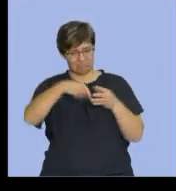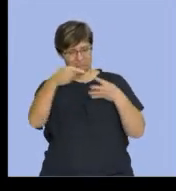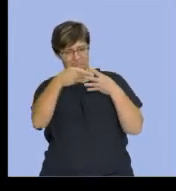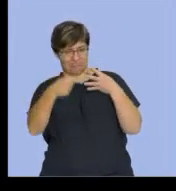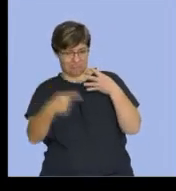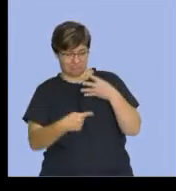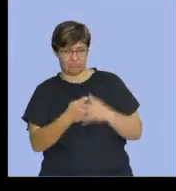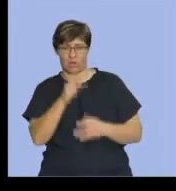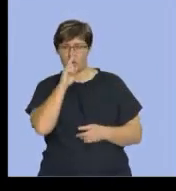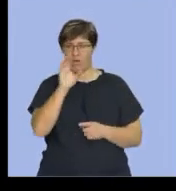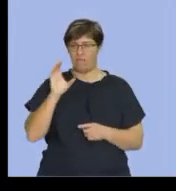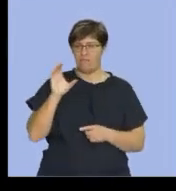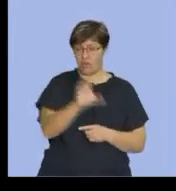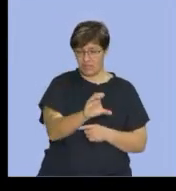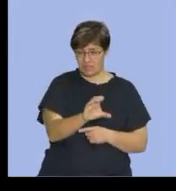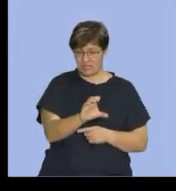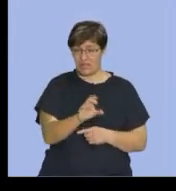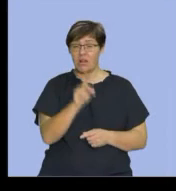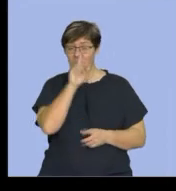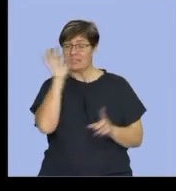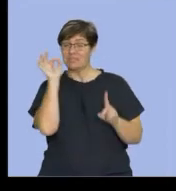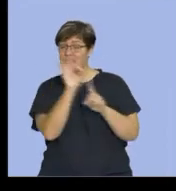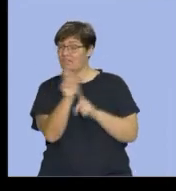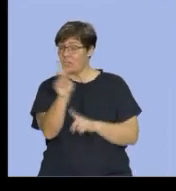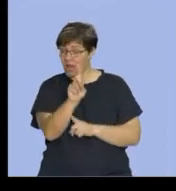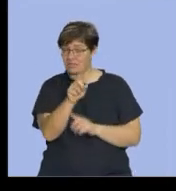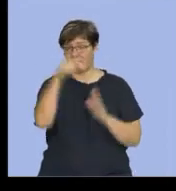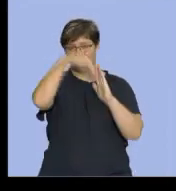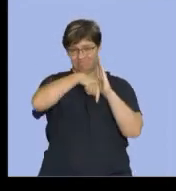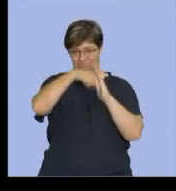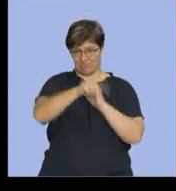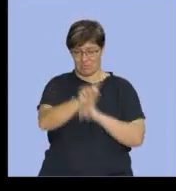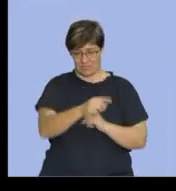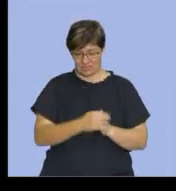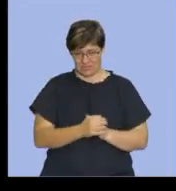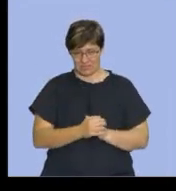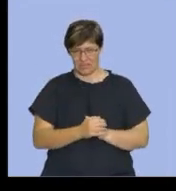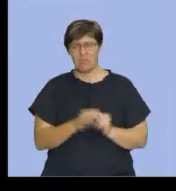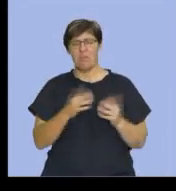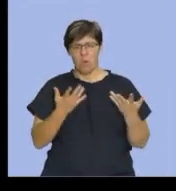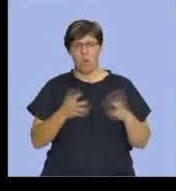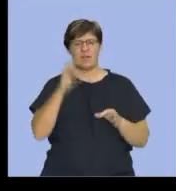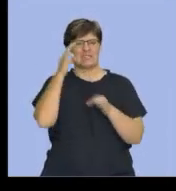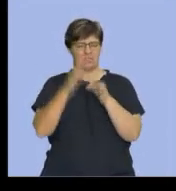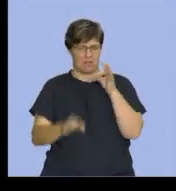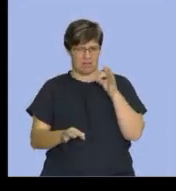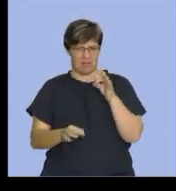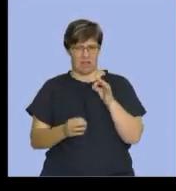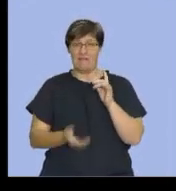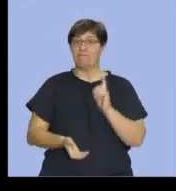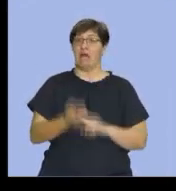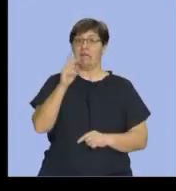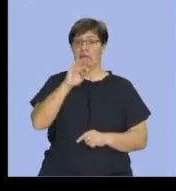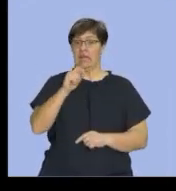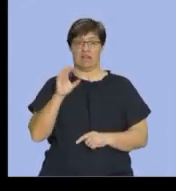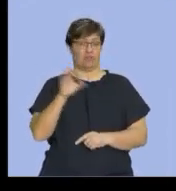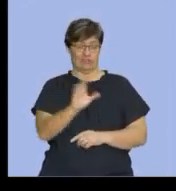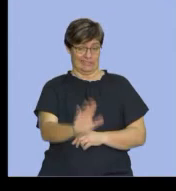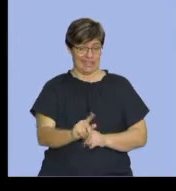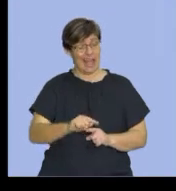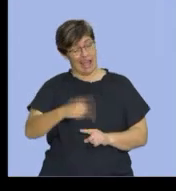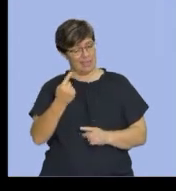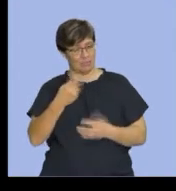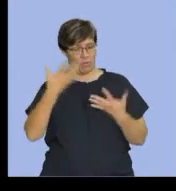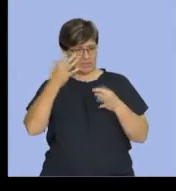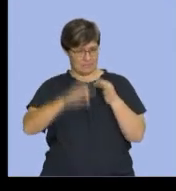at forces, and we're particularly looking at components. So let's look at one that's a little simpler than finding the net force. Okay,